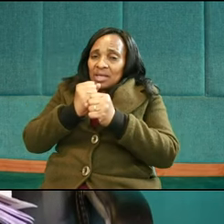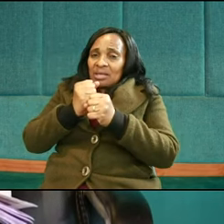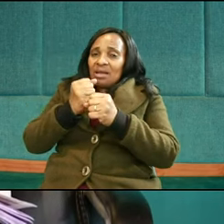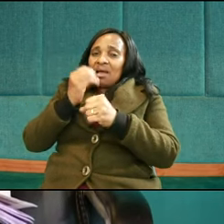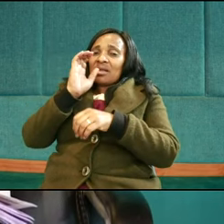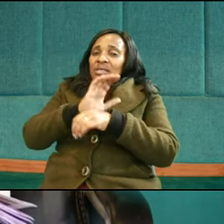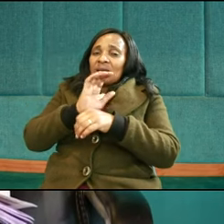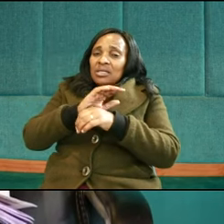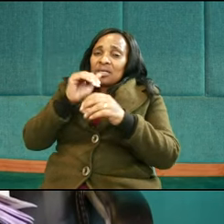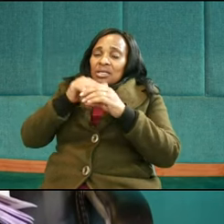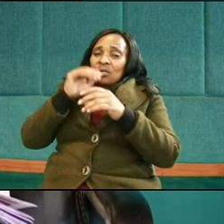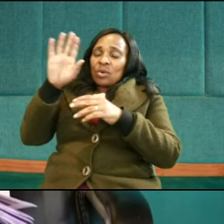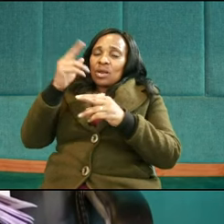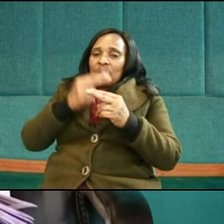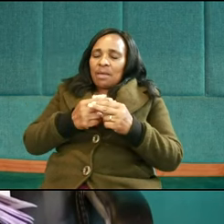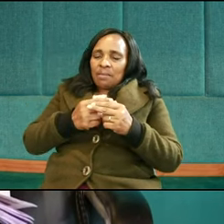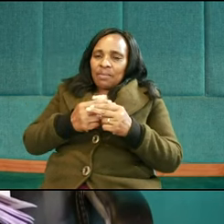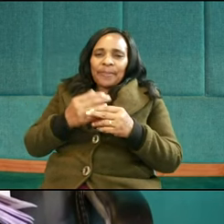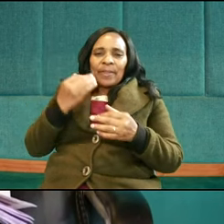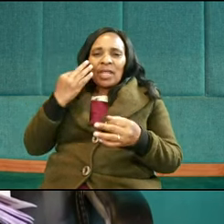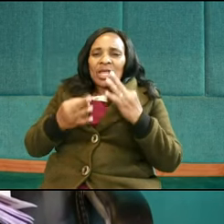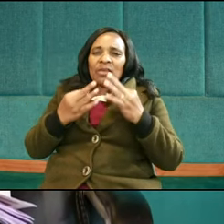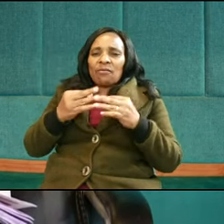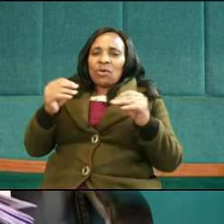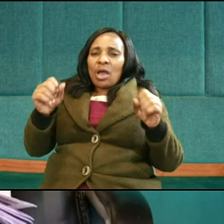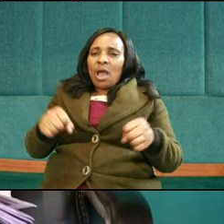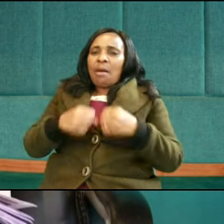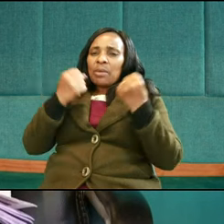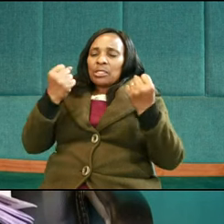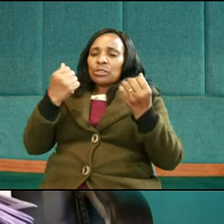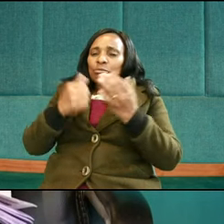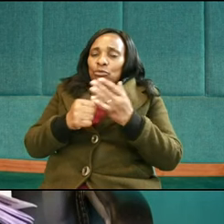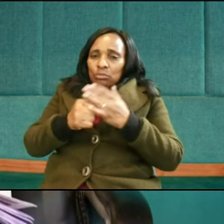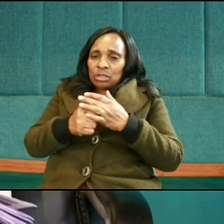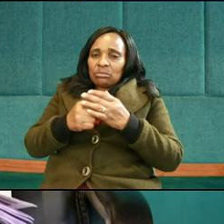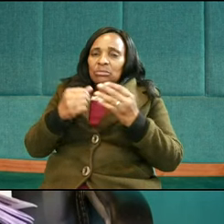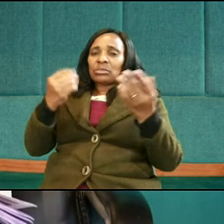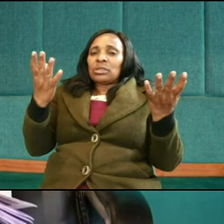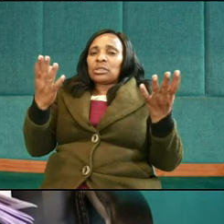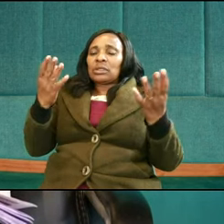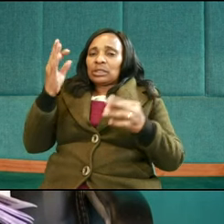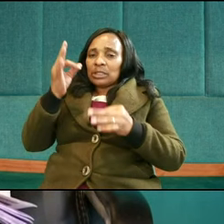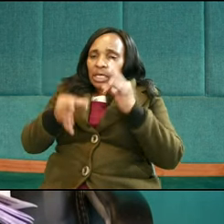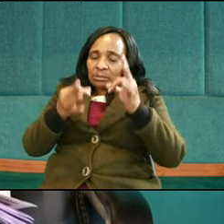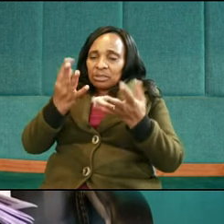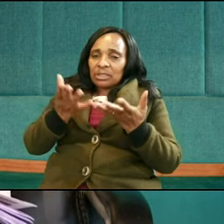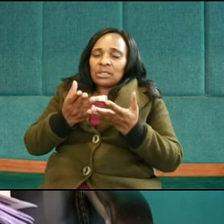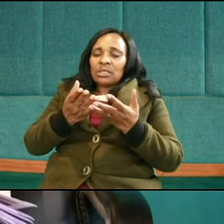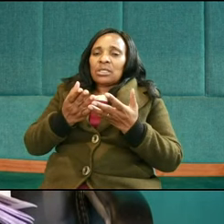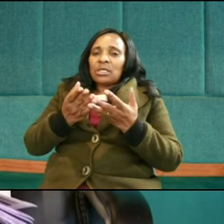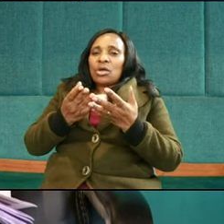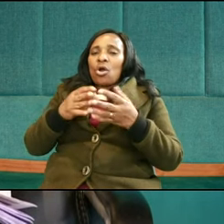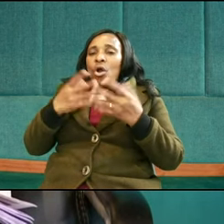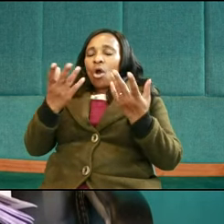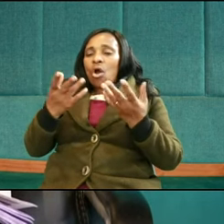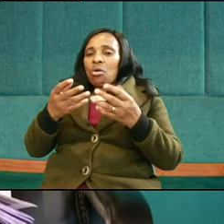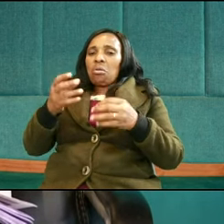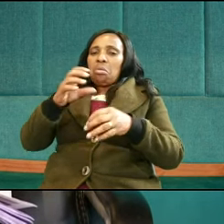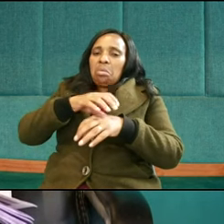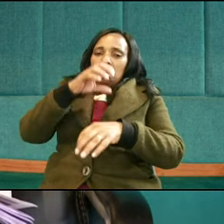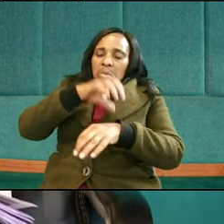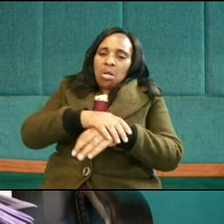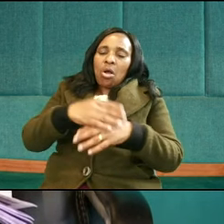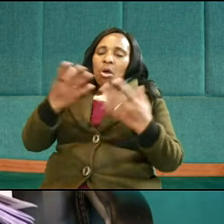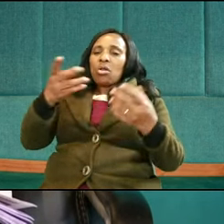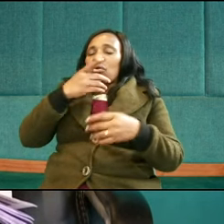saying, 'If calamity comes upon us, whether the sword of judgment or the plague or famine, we